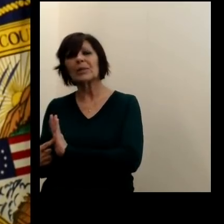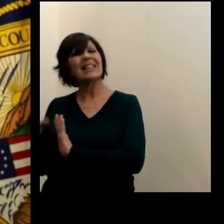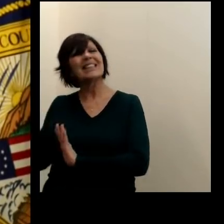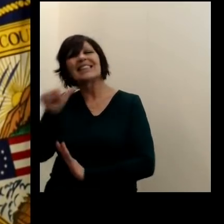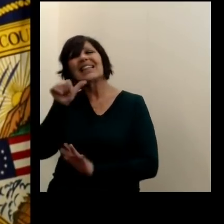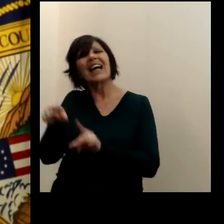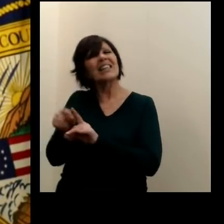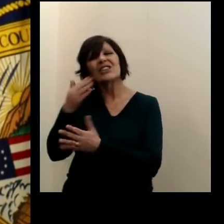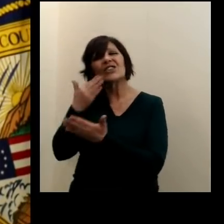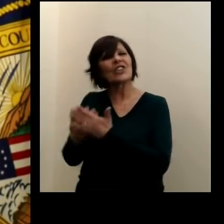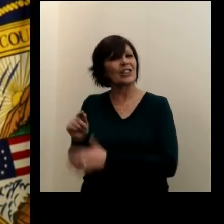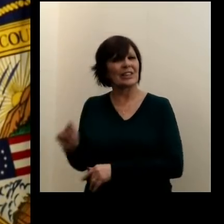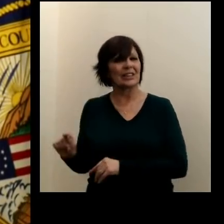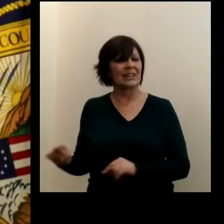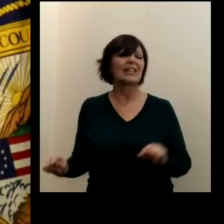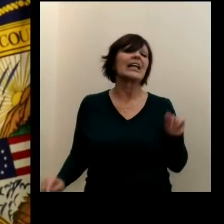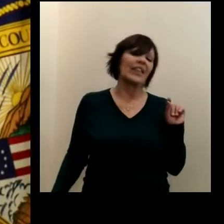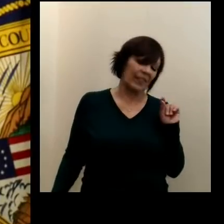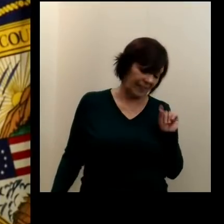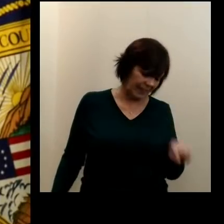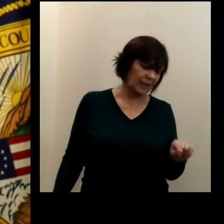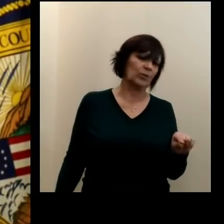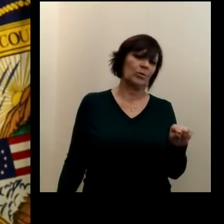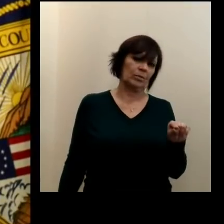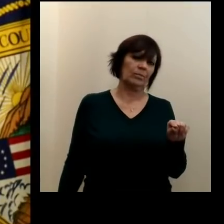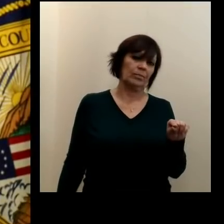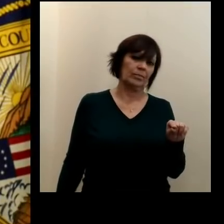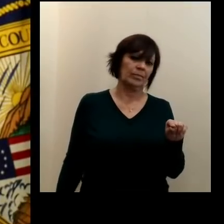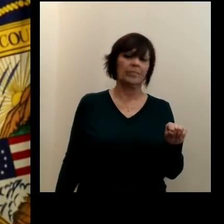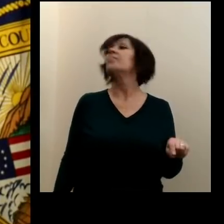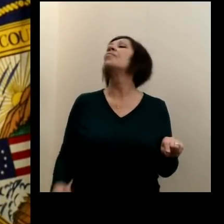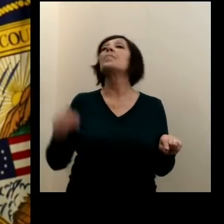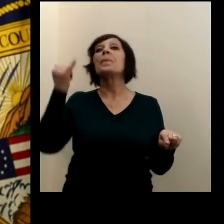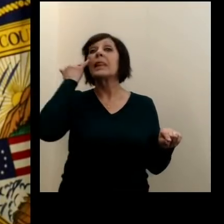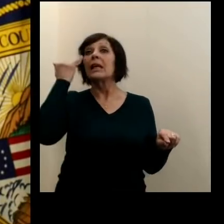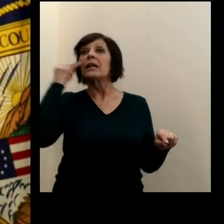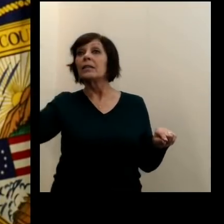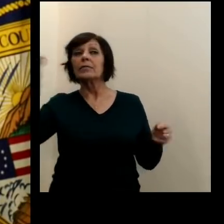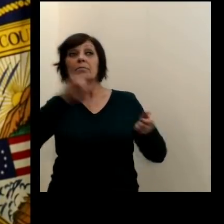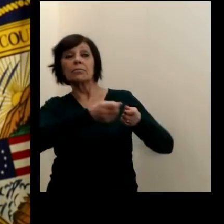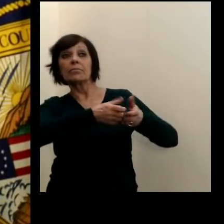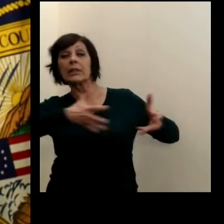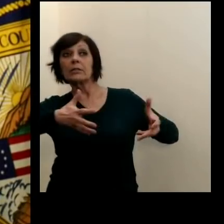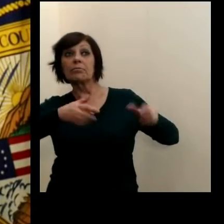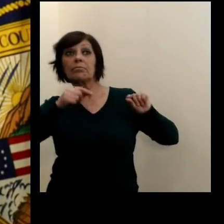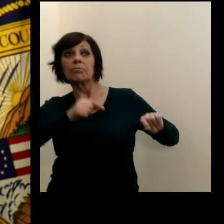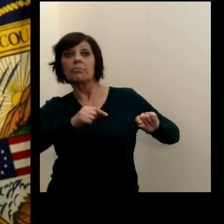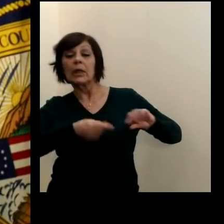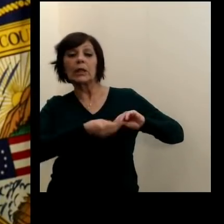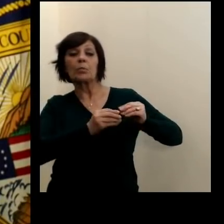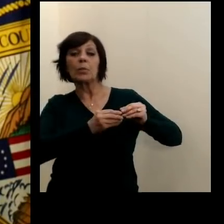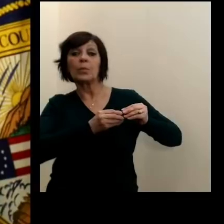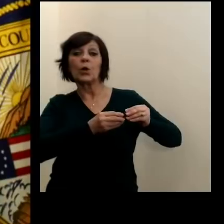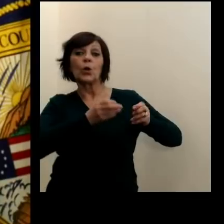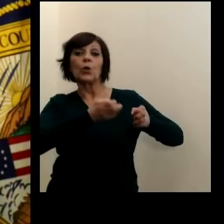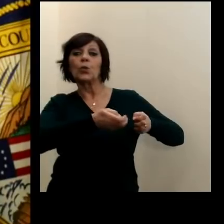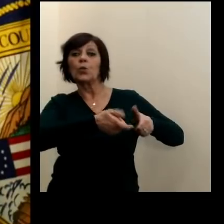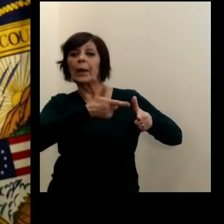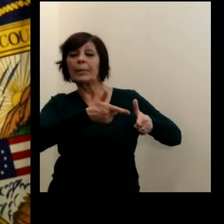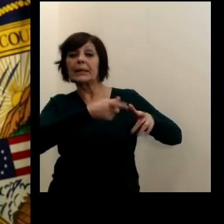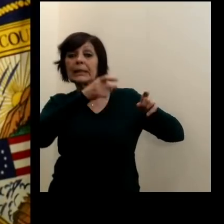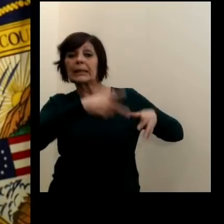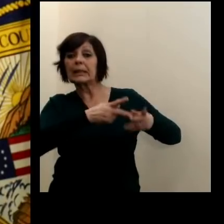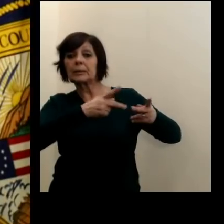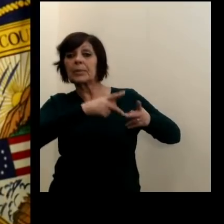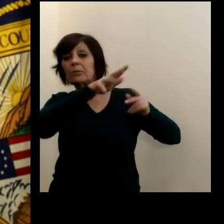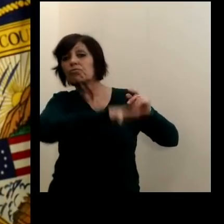good at identifying asymptomatic individuals. So if they are going to do increasing the number of rapid test sites across